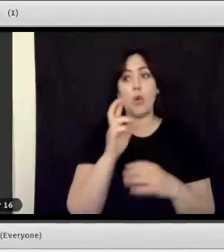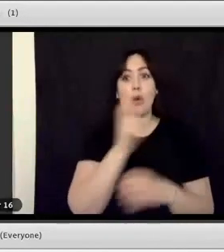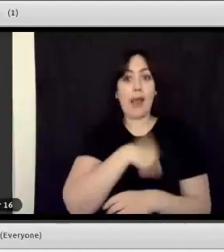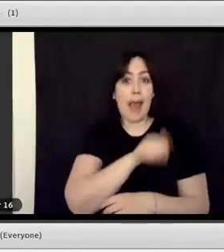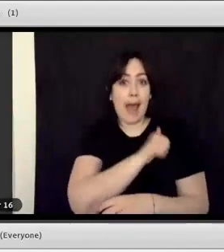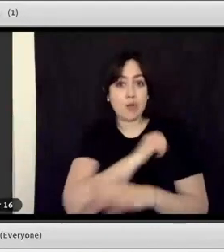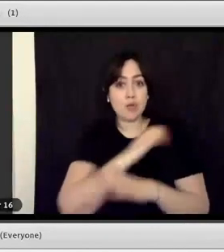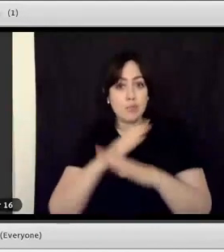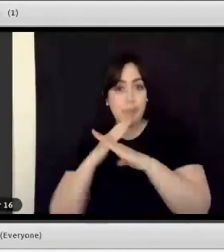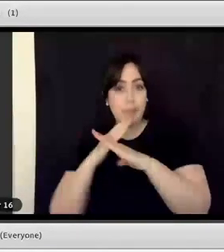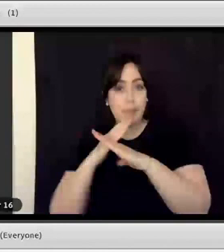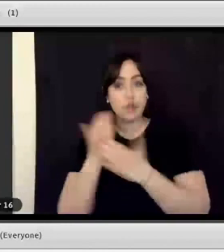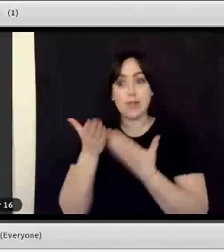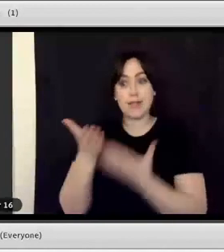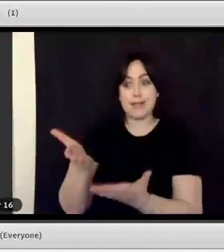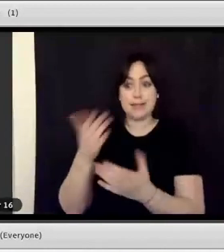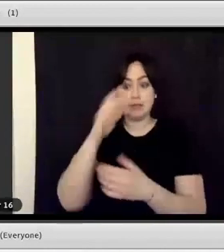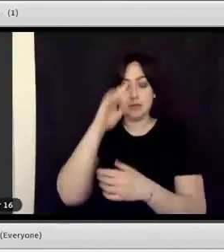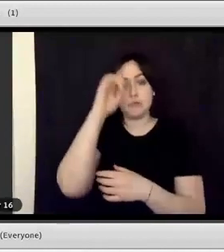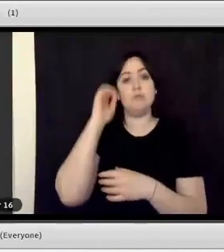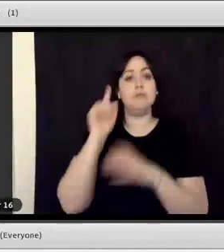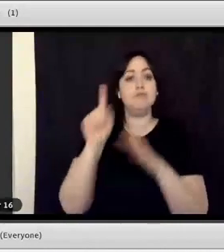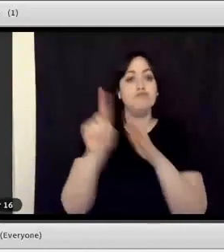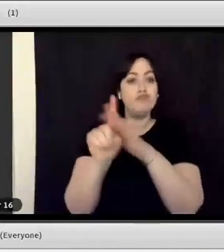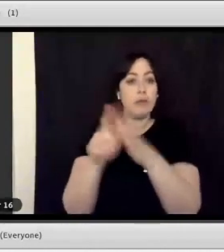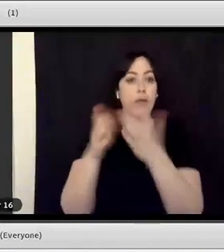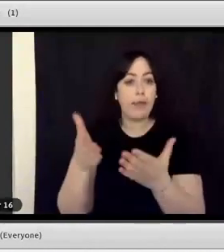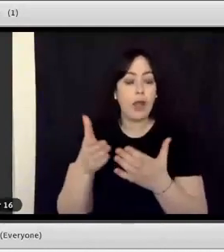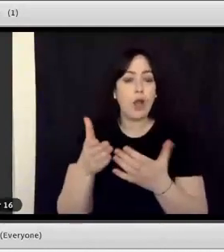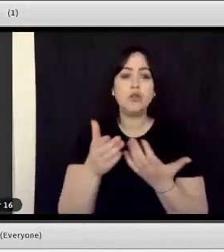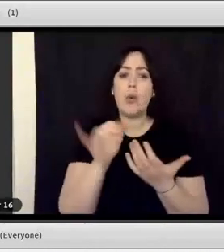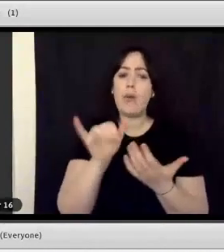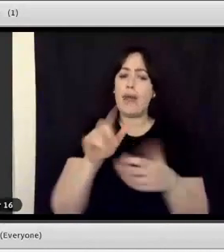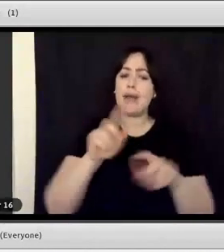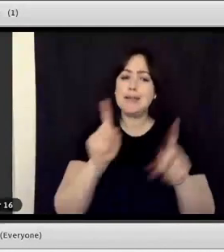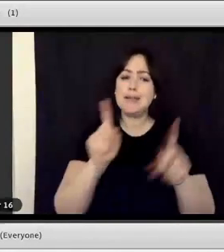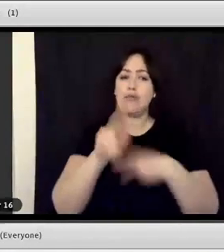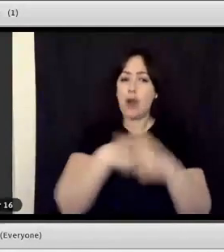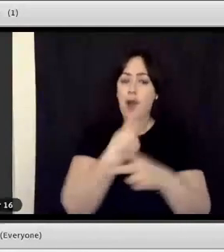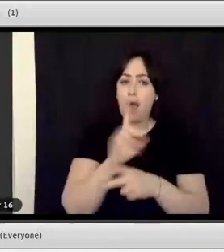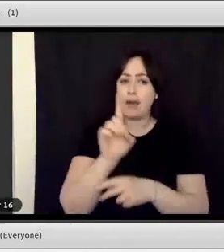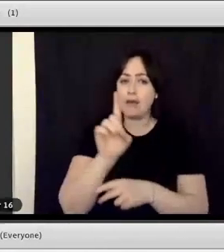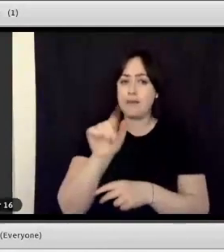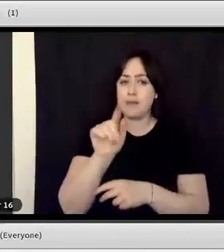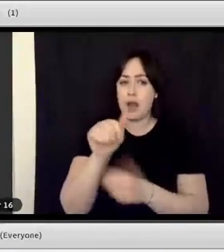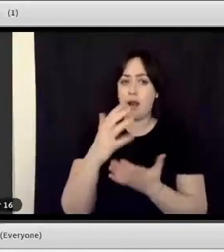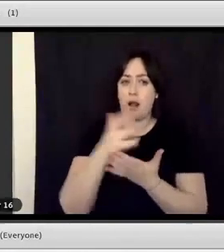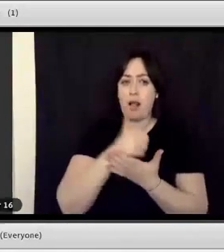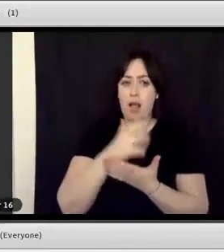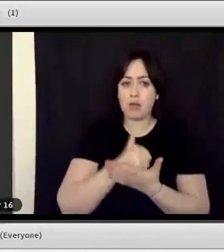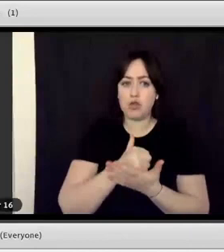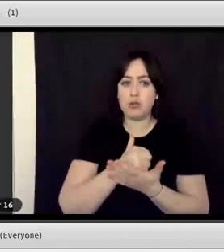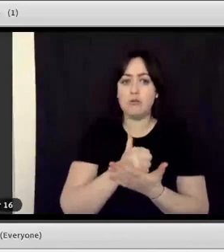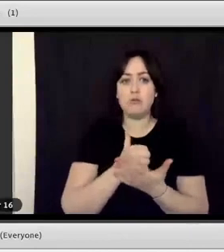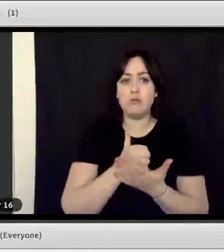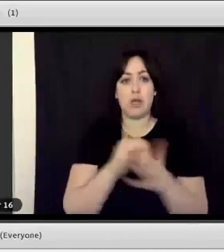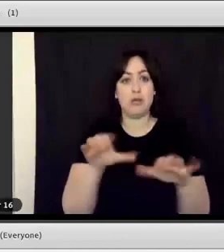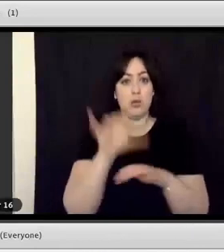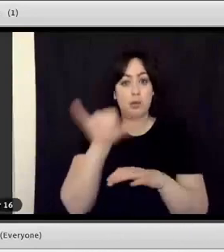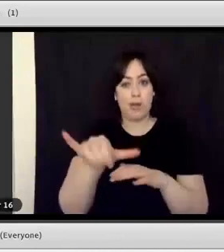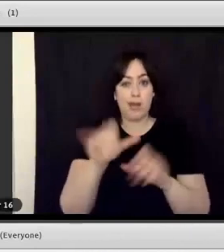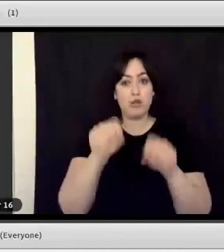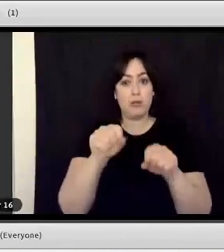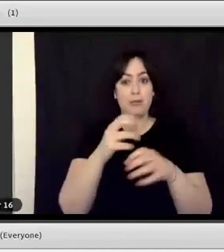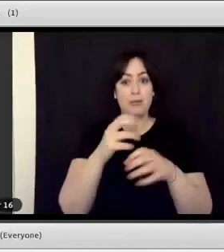barriers exist. So it's a different kind of data collection, but in order to get a